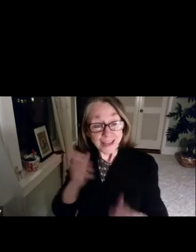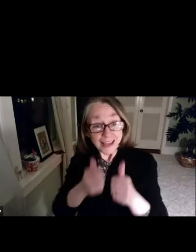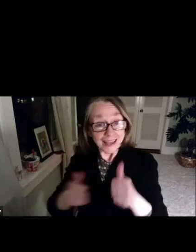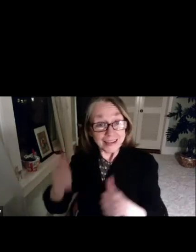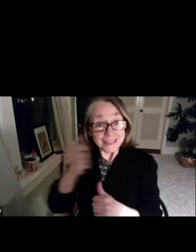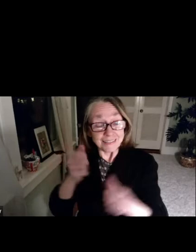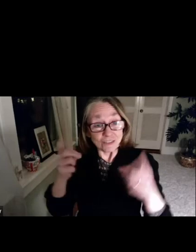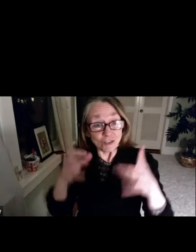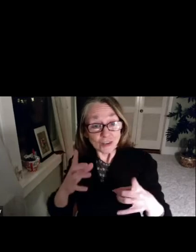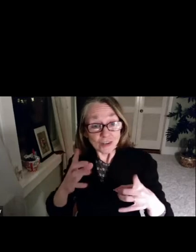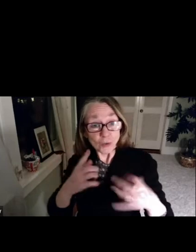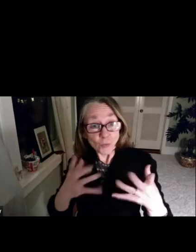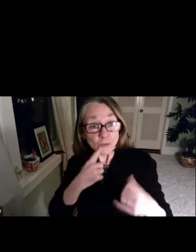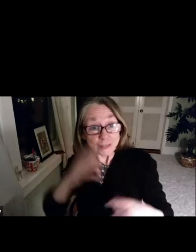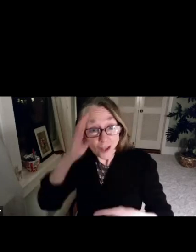quick hi, Ernest.